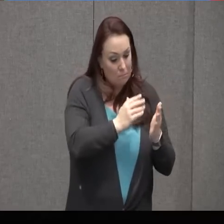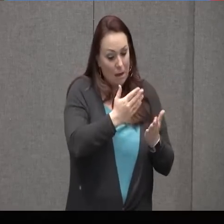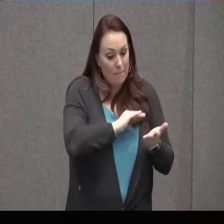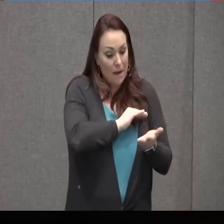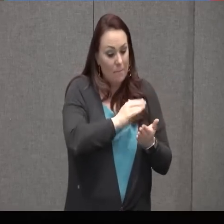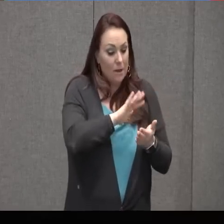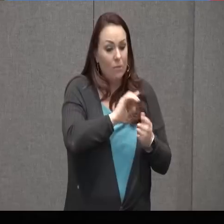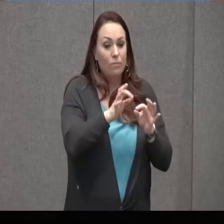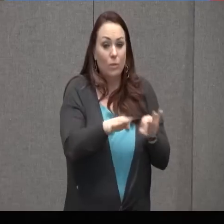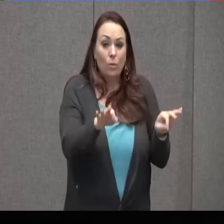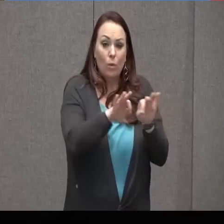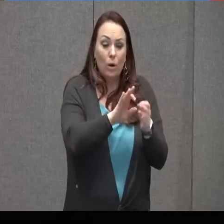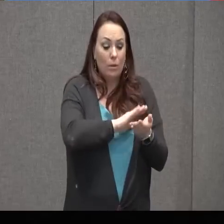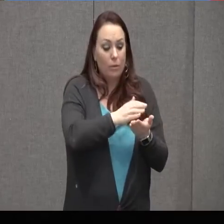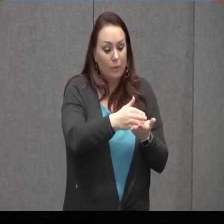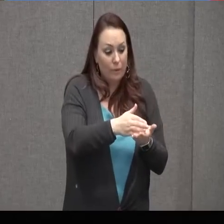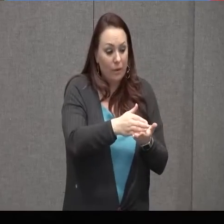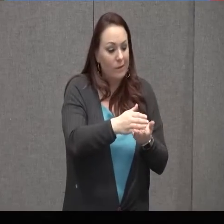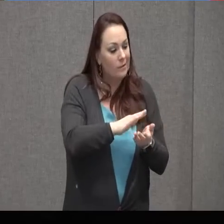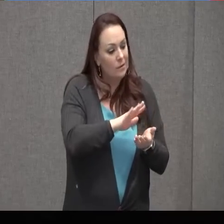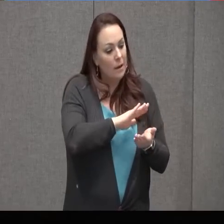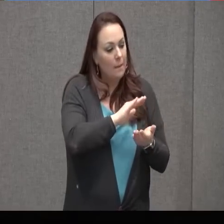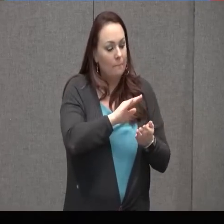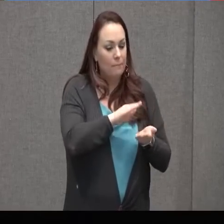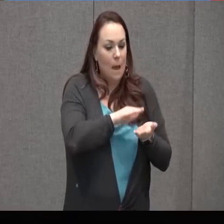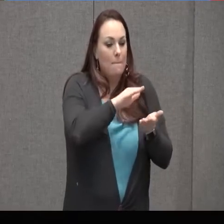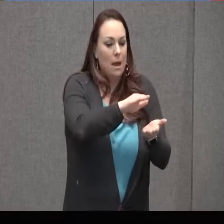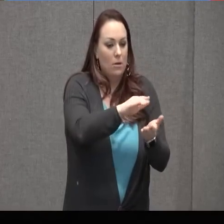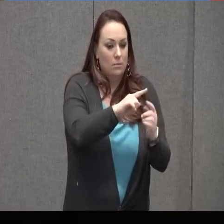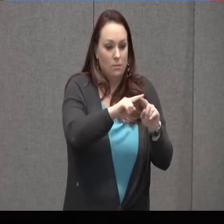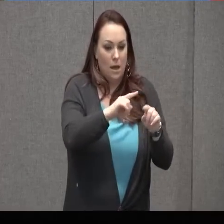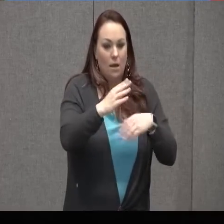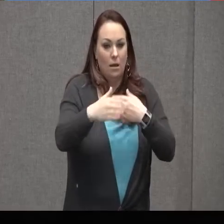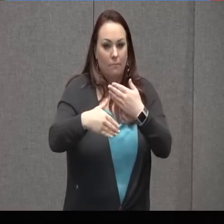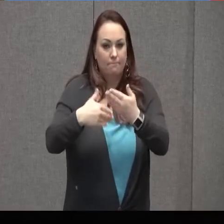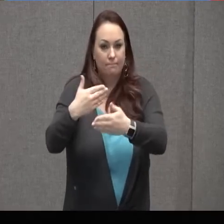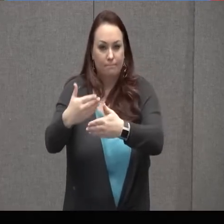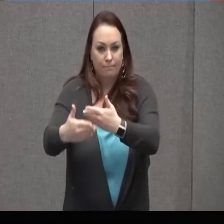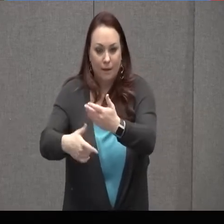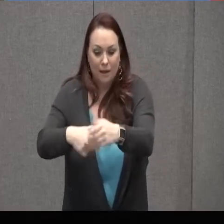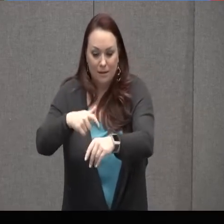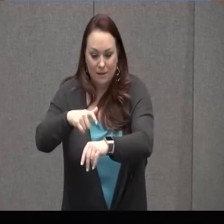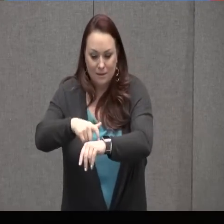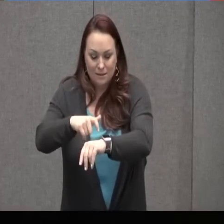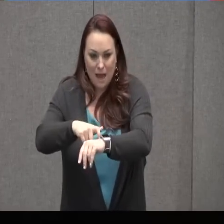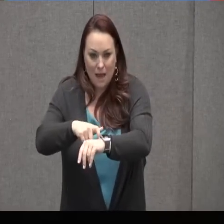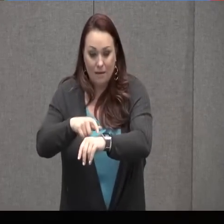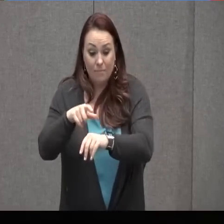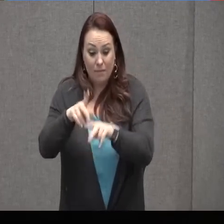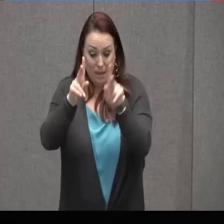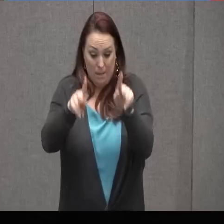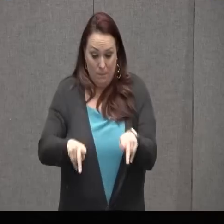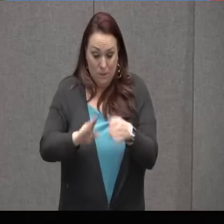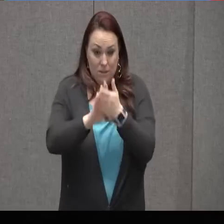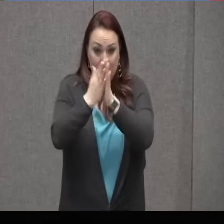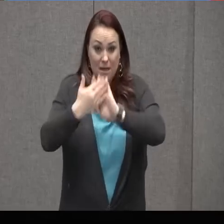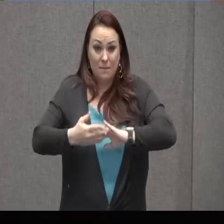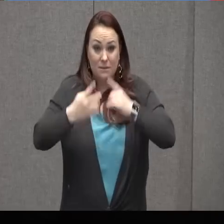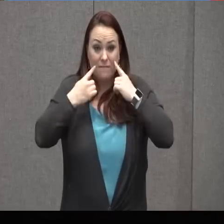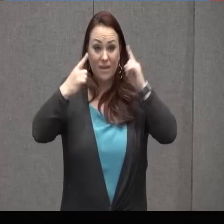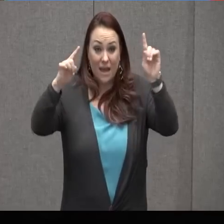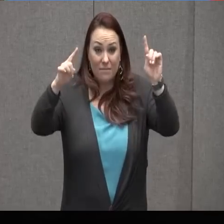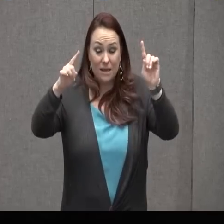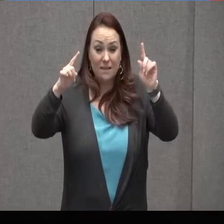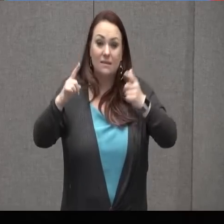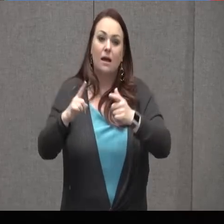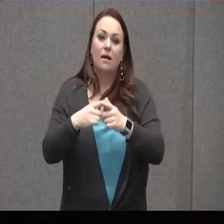maybe after this artist became more famous, those pieces of art appreciate in value. So if you were to buy them,